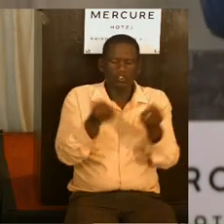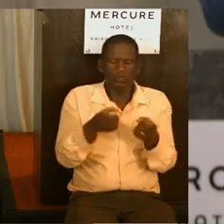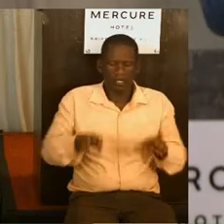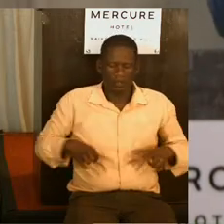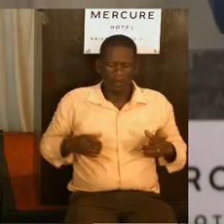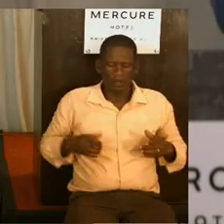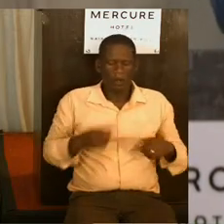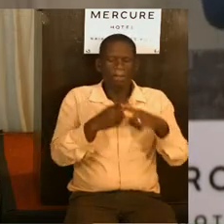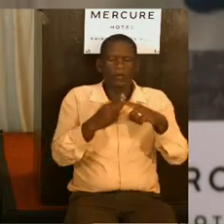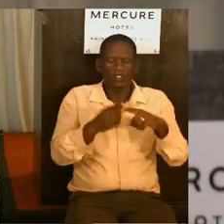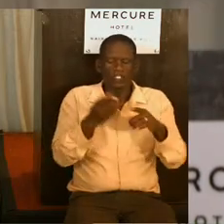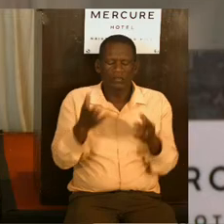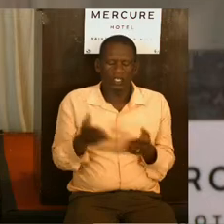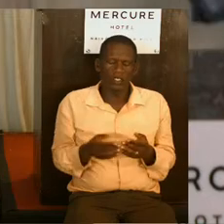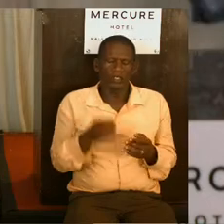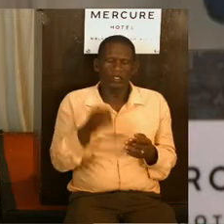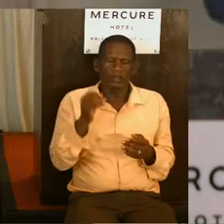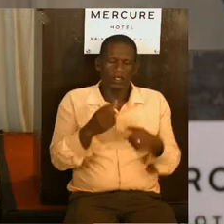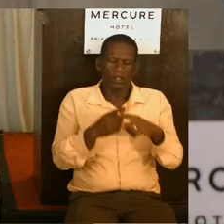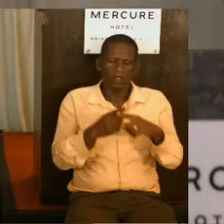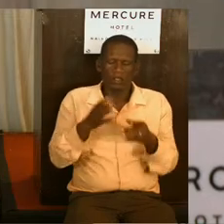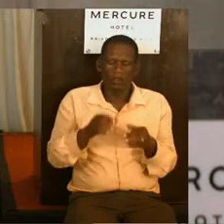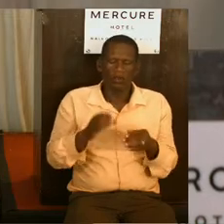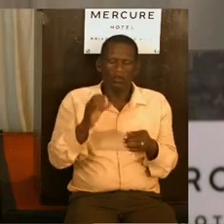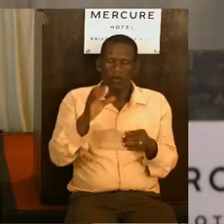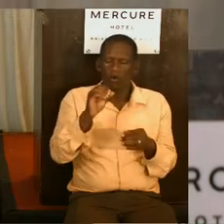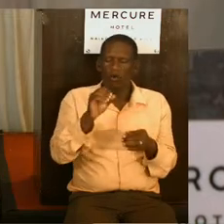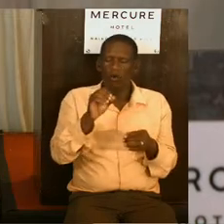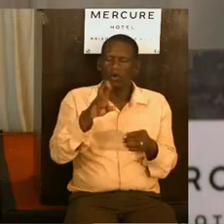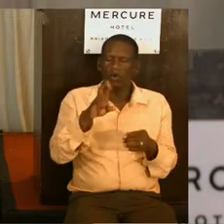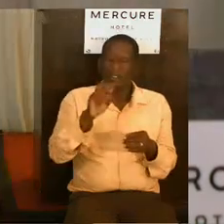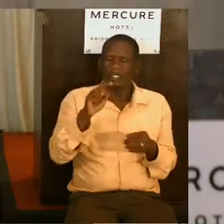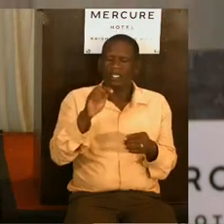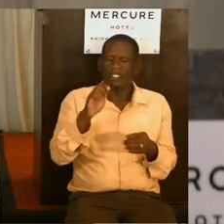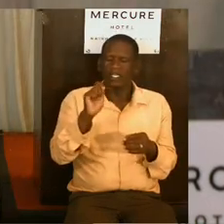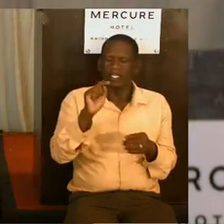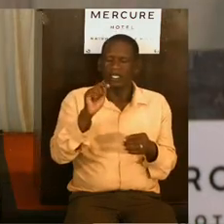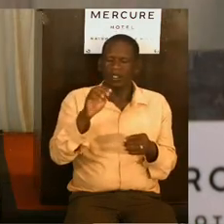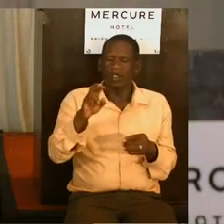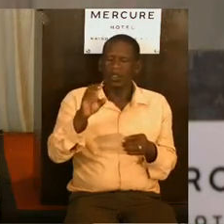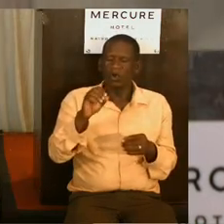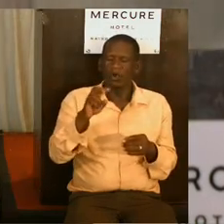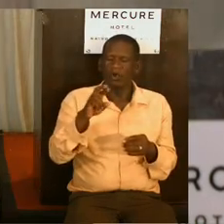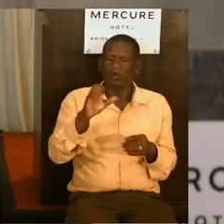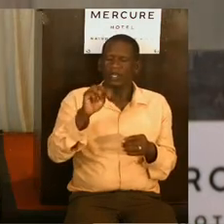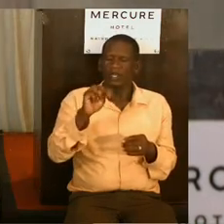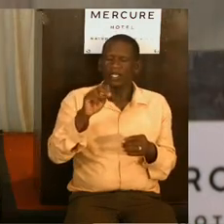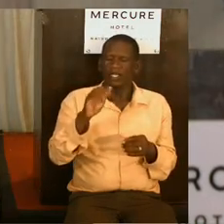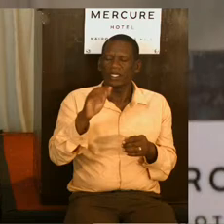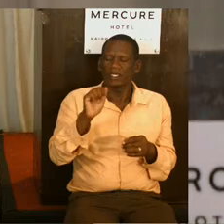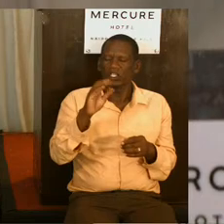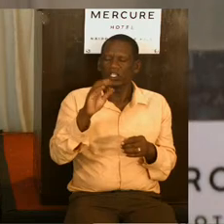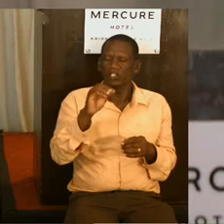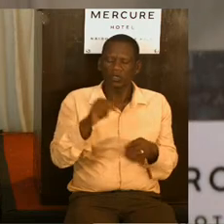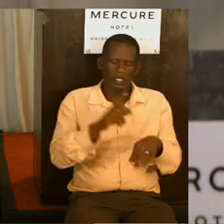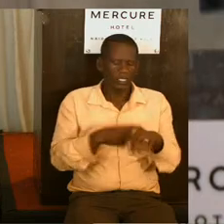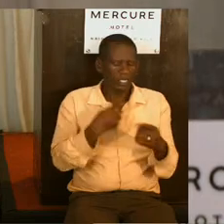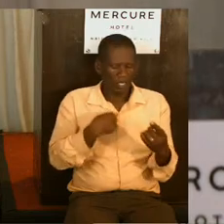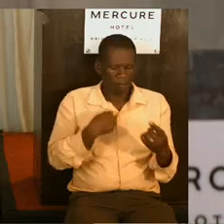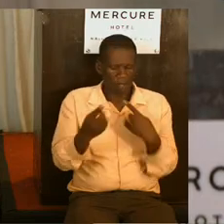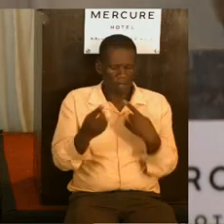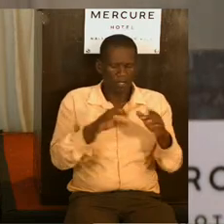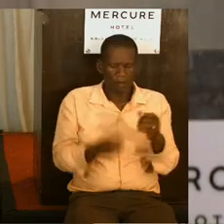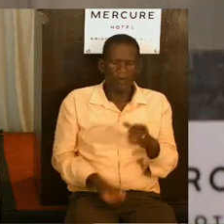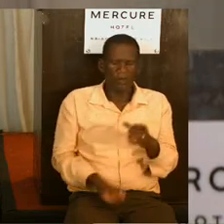the positive aspect of orientation and uh I would also go to the then when I was talking of